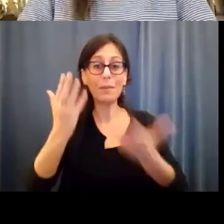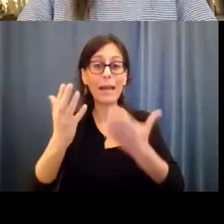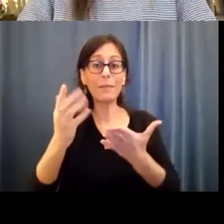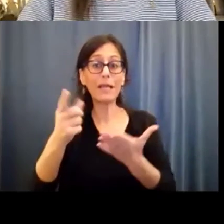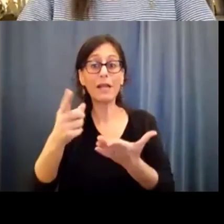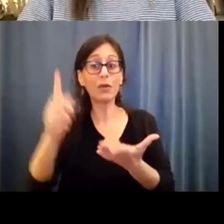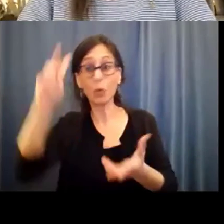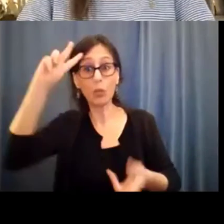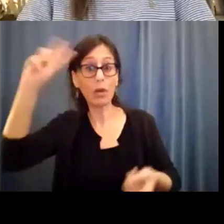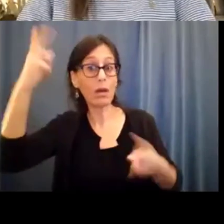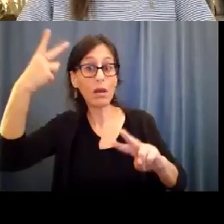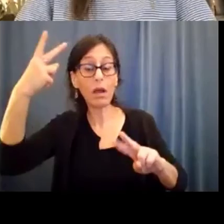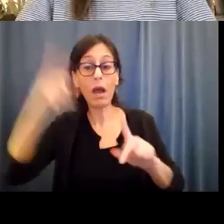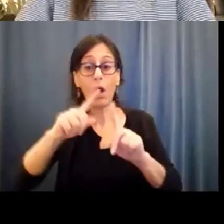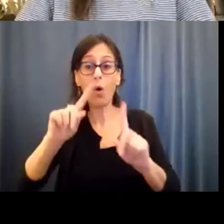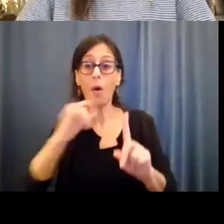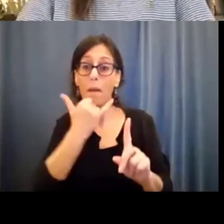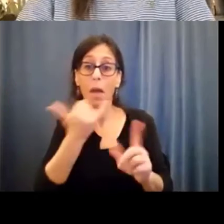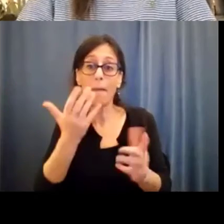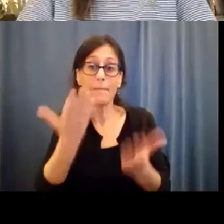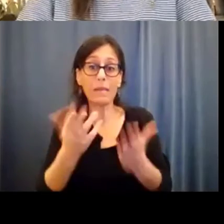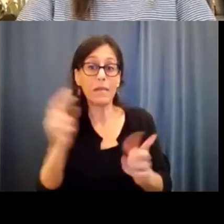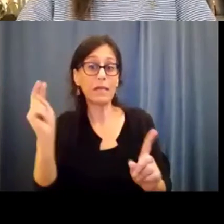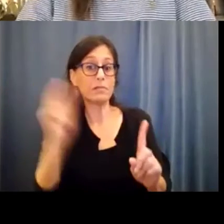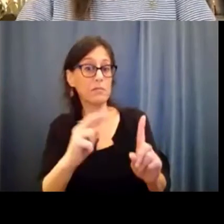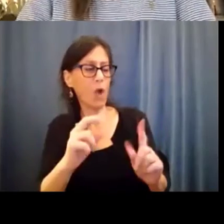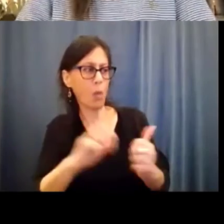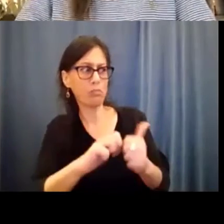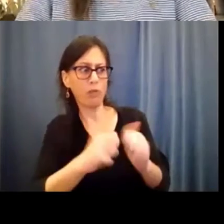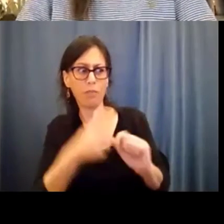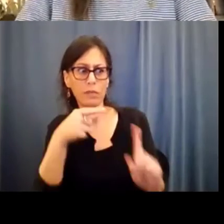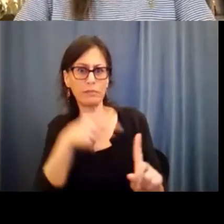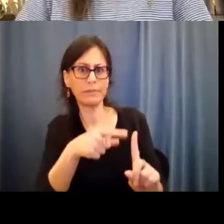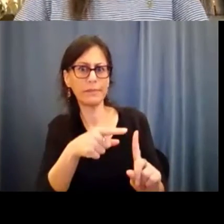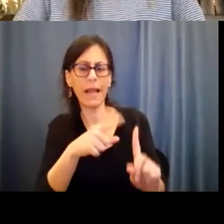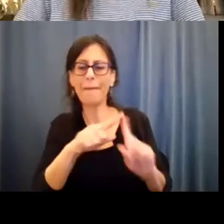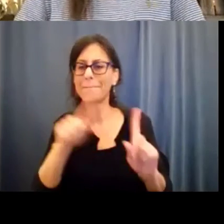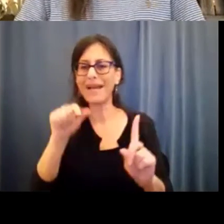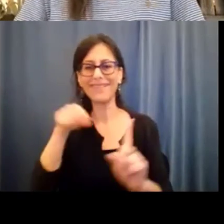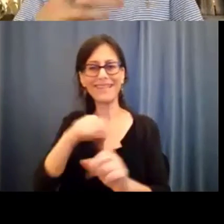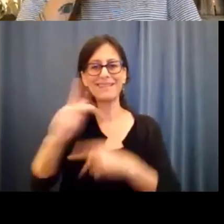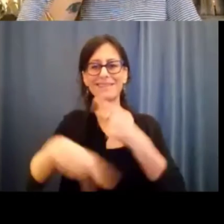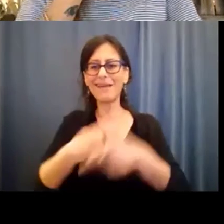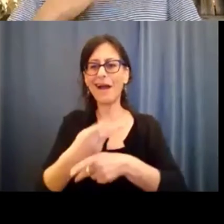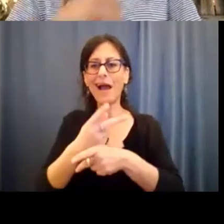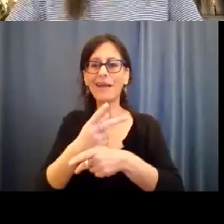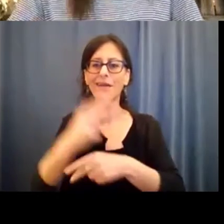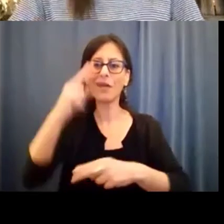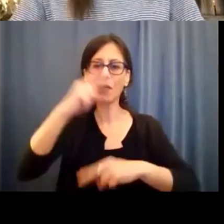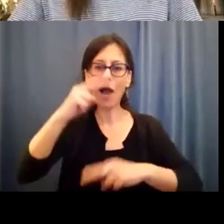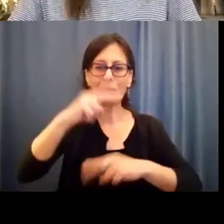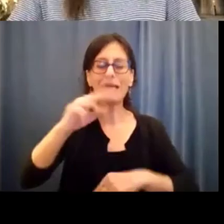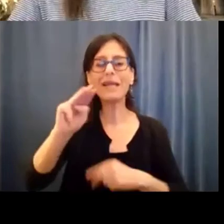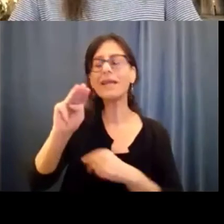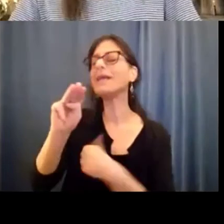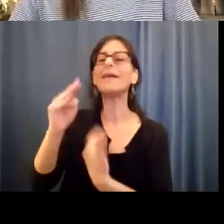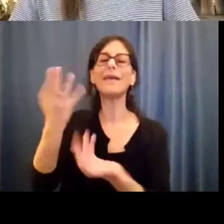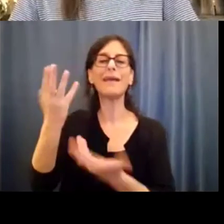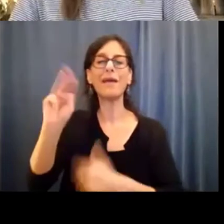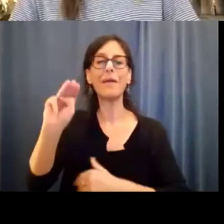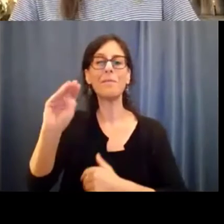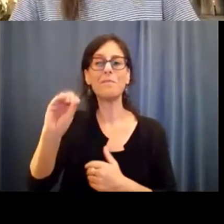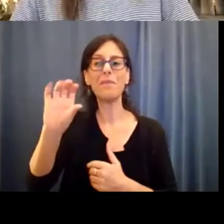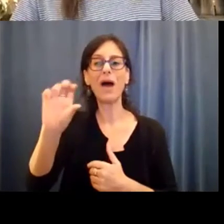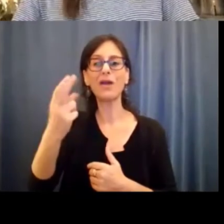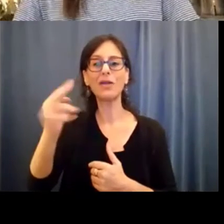there's a mistake or something that could be seen as a problem, and especially when the genre is mockumentary and it's comedy, let's